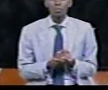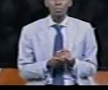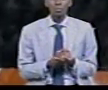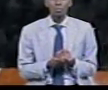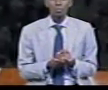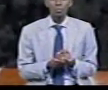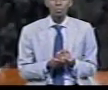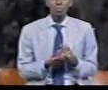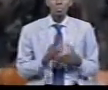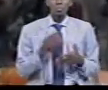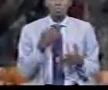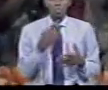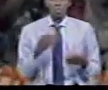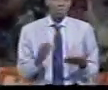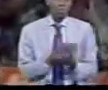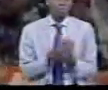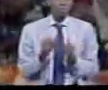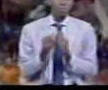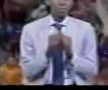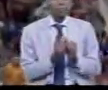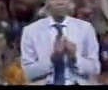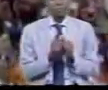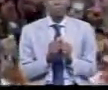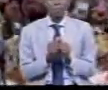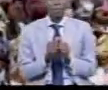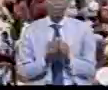Let's sing it together. One, two.